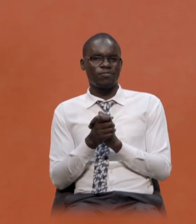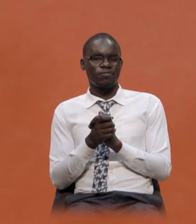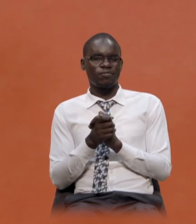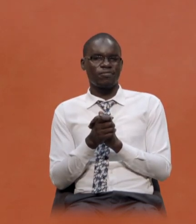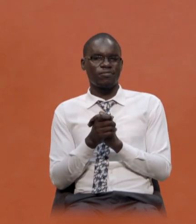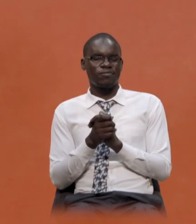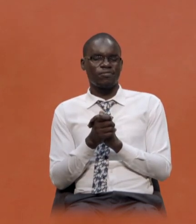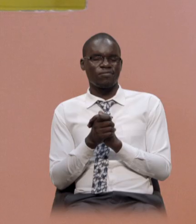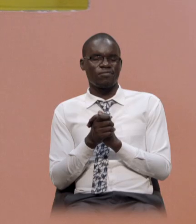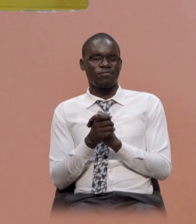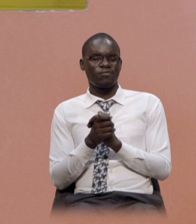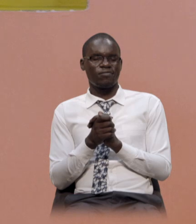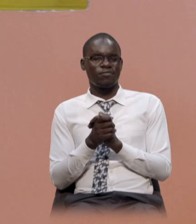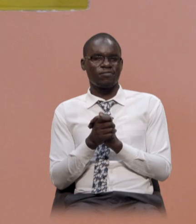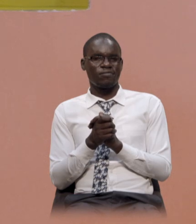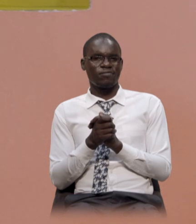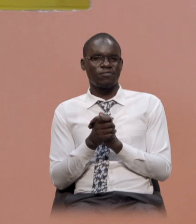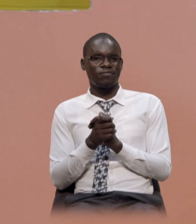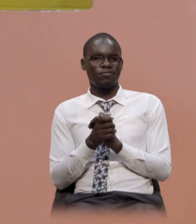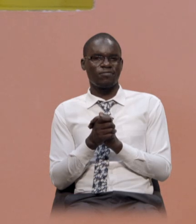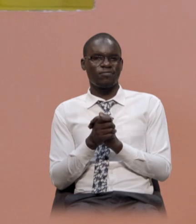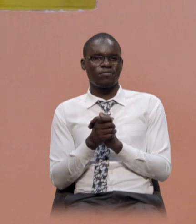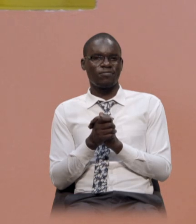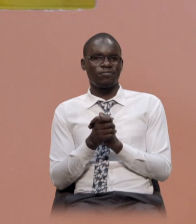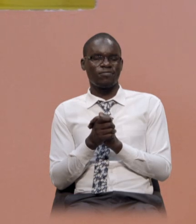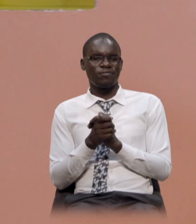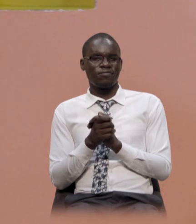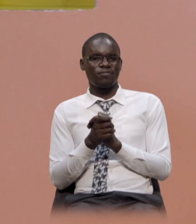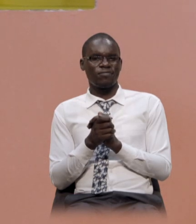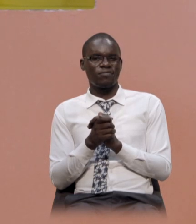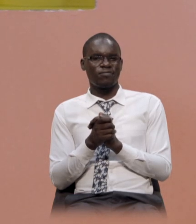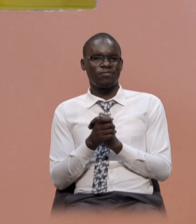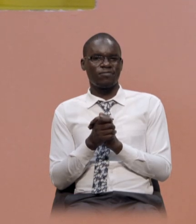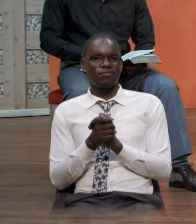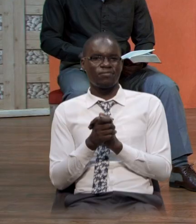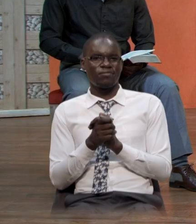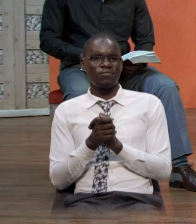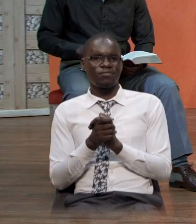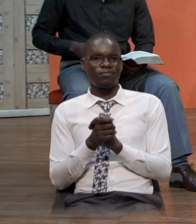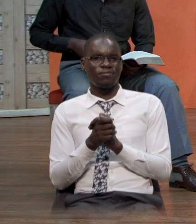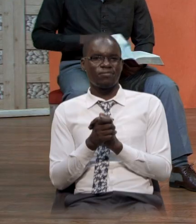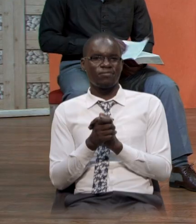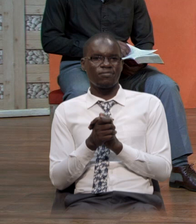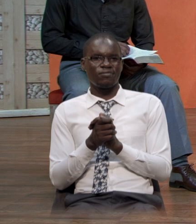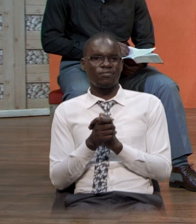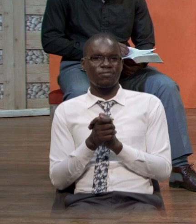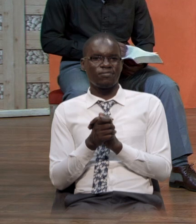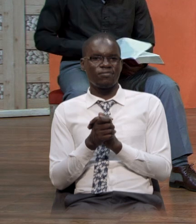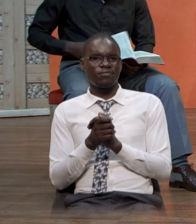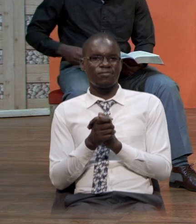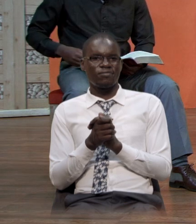No. First Timothy. No. Starts with a T, yes. It's in Thessalonians.